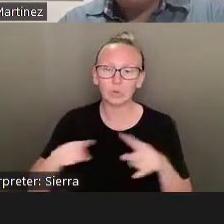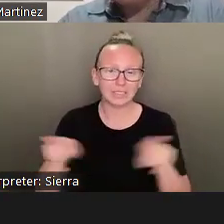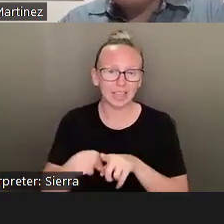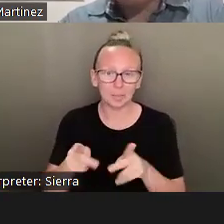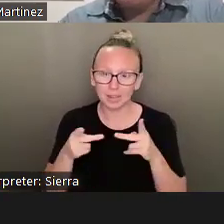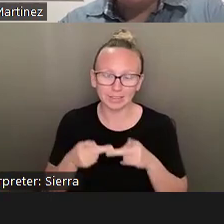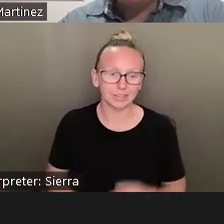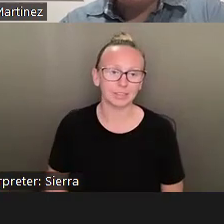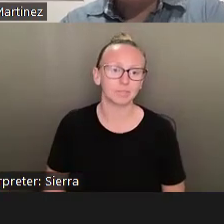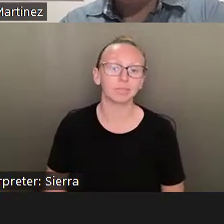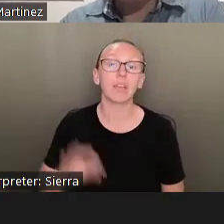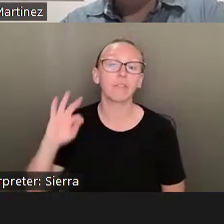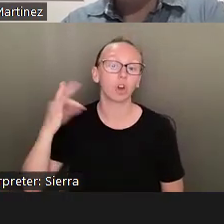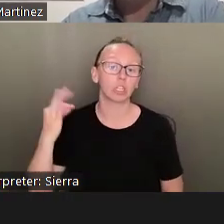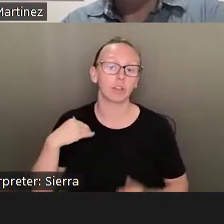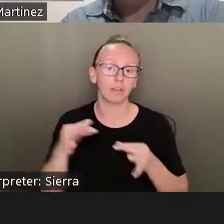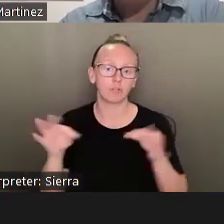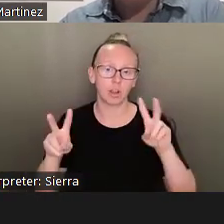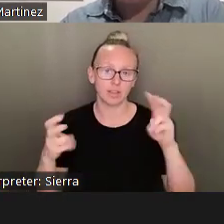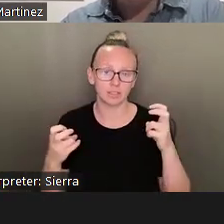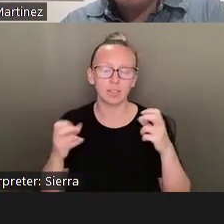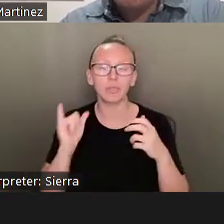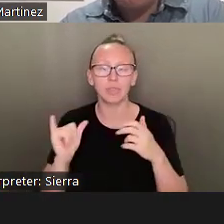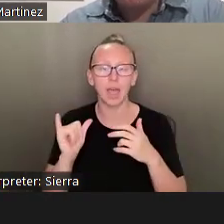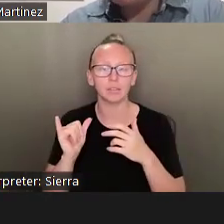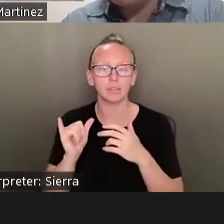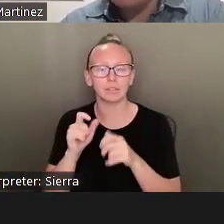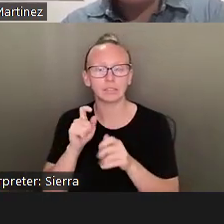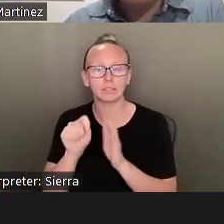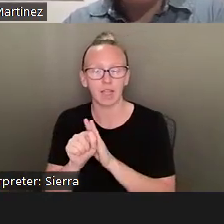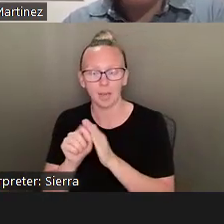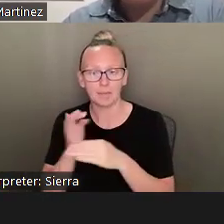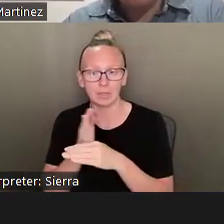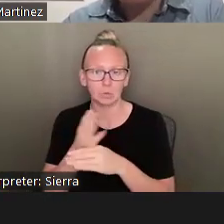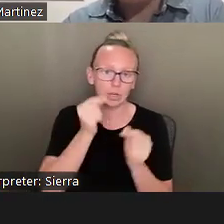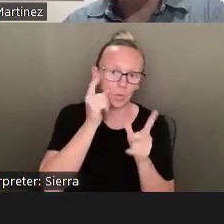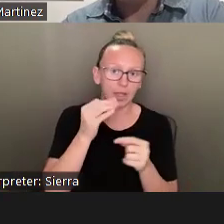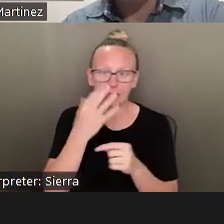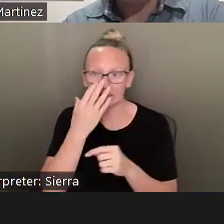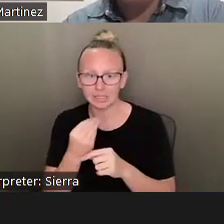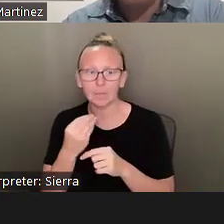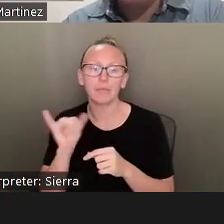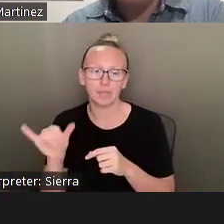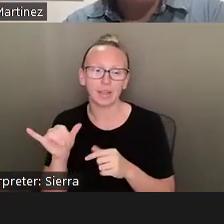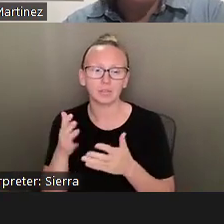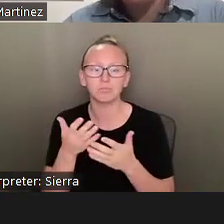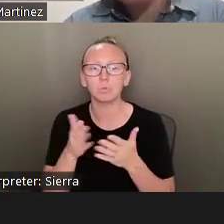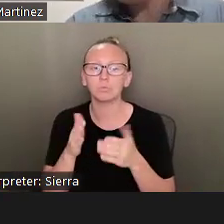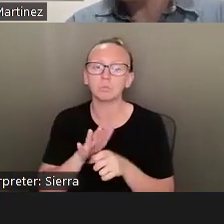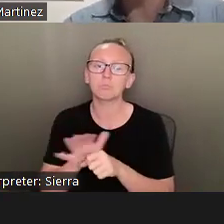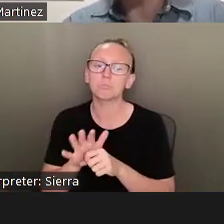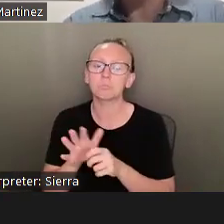The French have a phrase for the state between sleeping and waking, which loosely translates between dog and wolf, which I thought